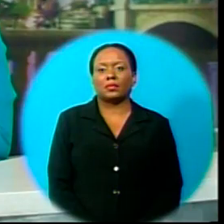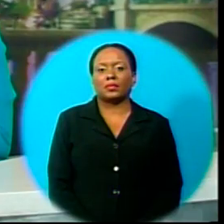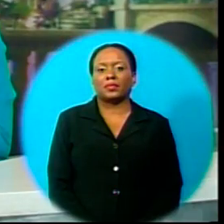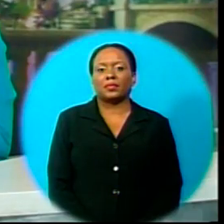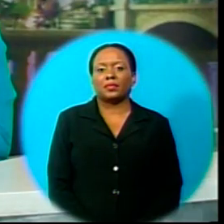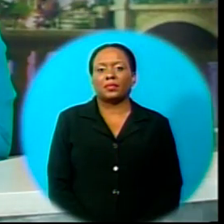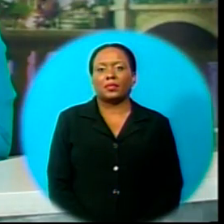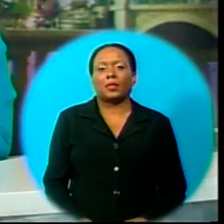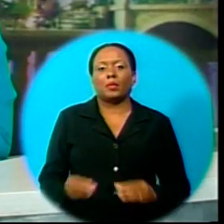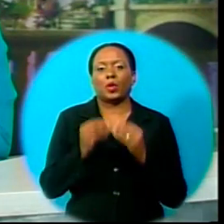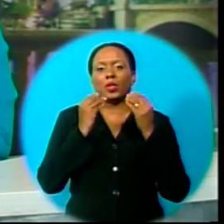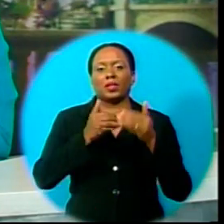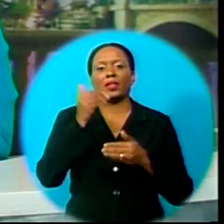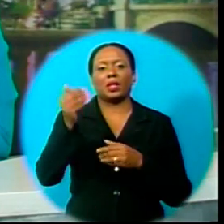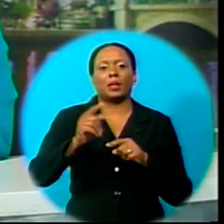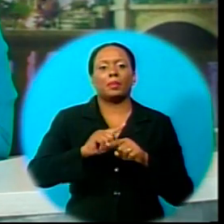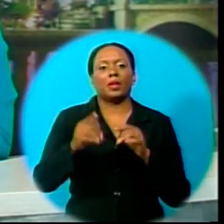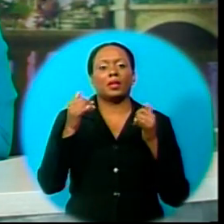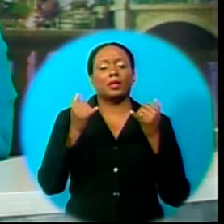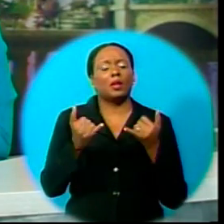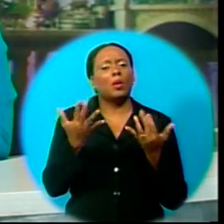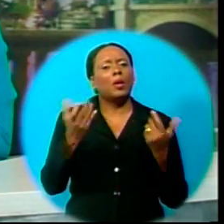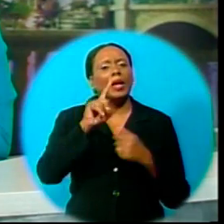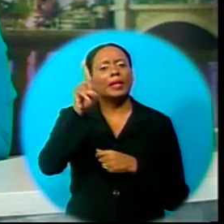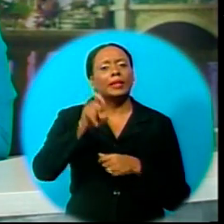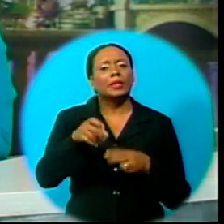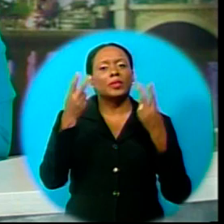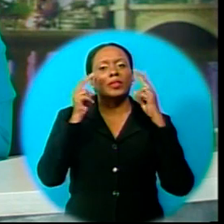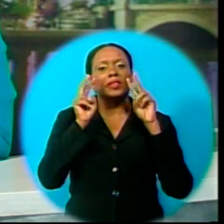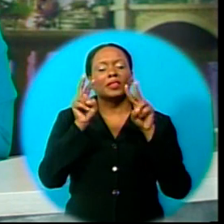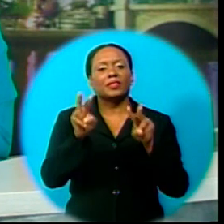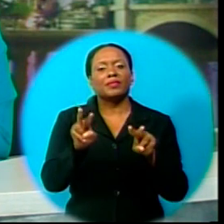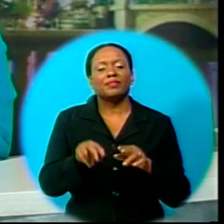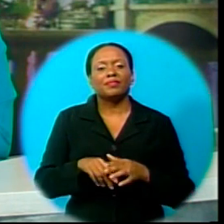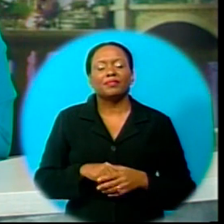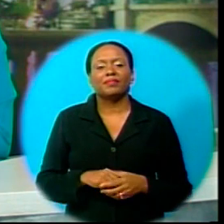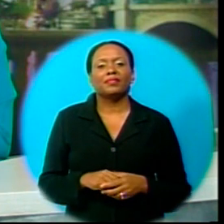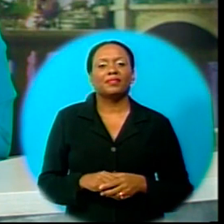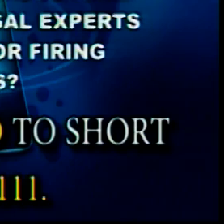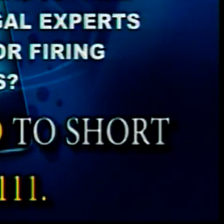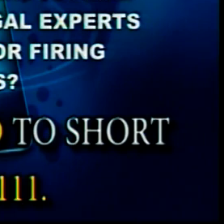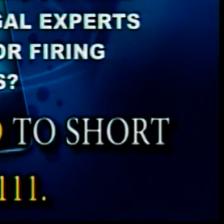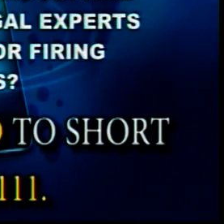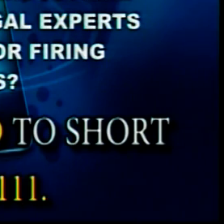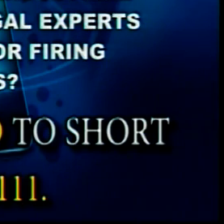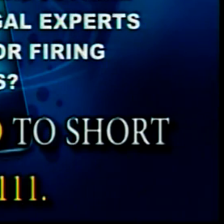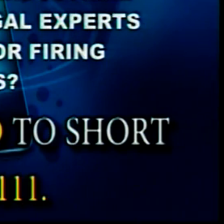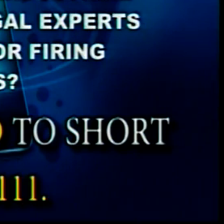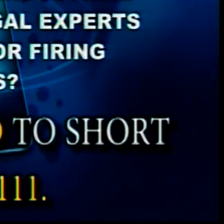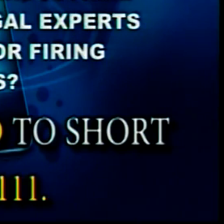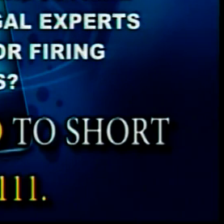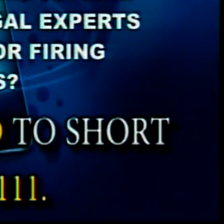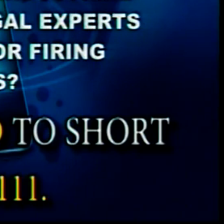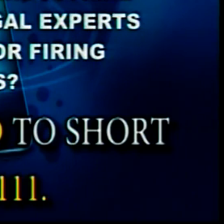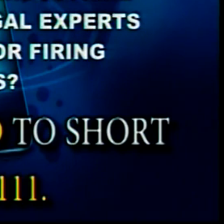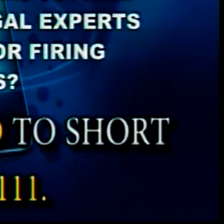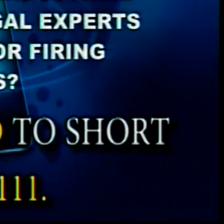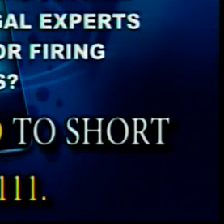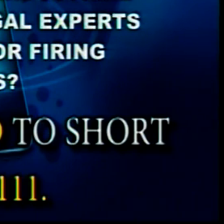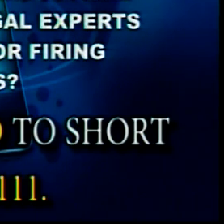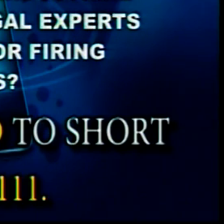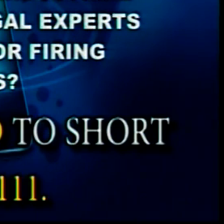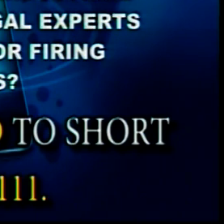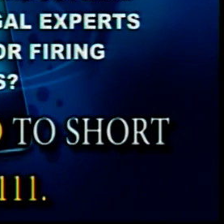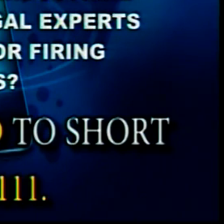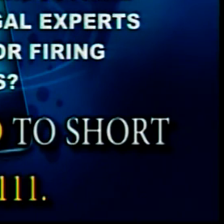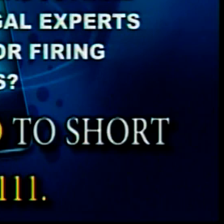We'll have more news in just a moment, but first we want to get your take on this question. Do you think Barbadian employers need to consult